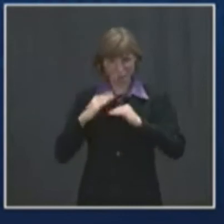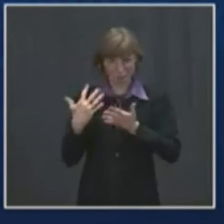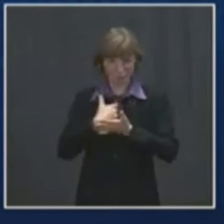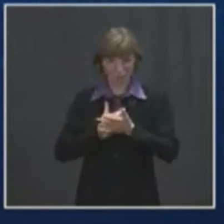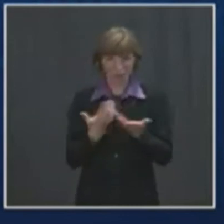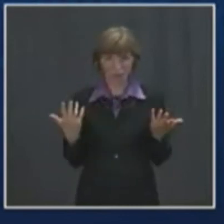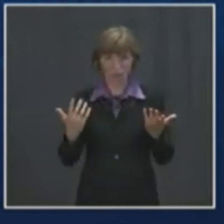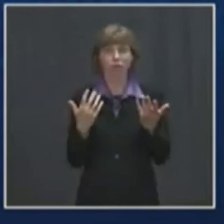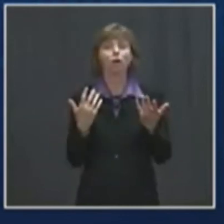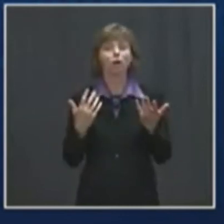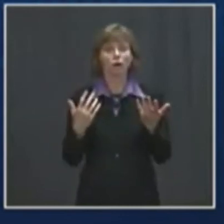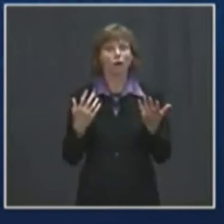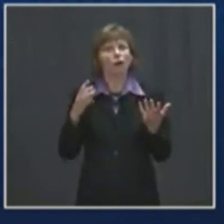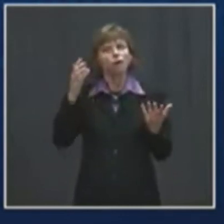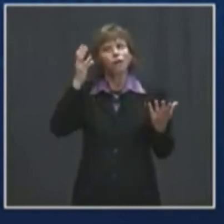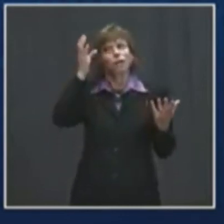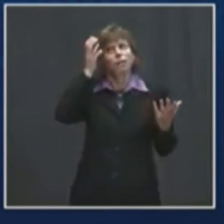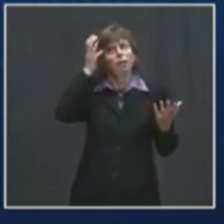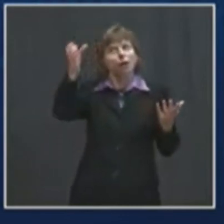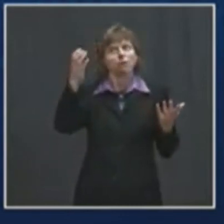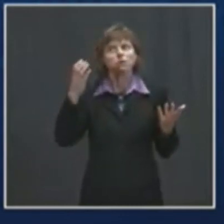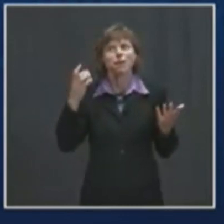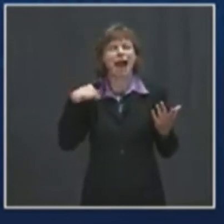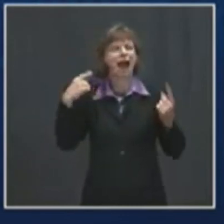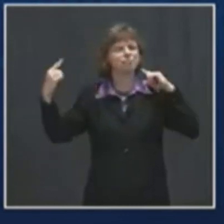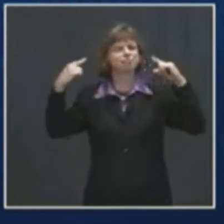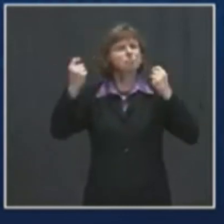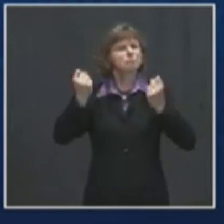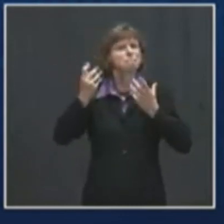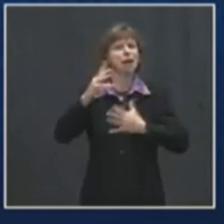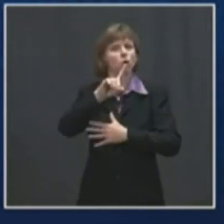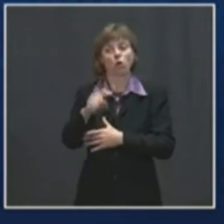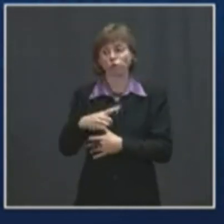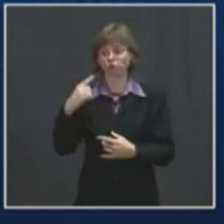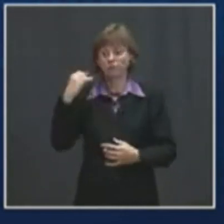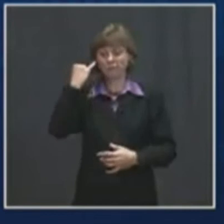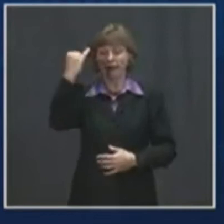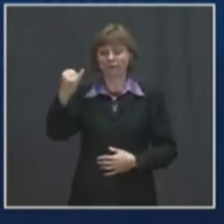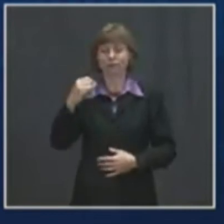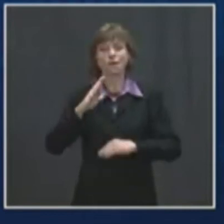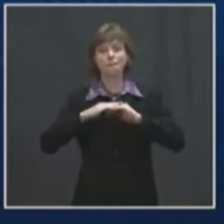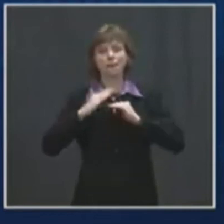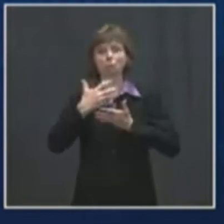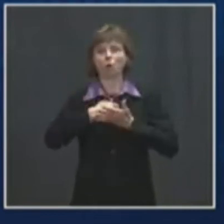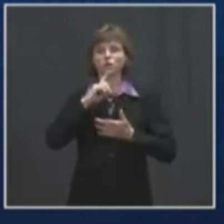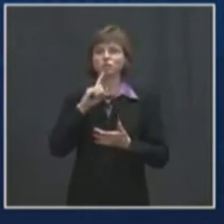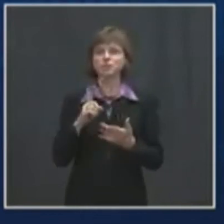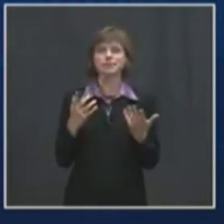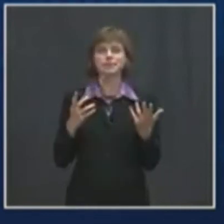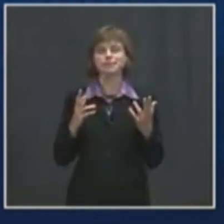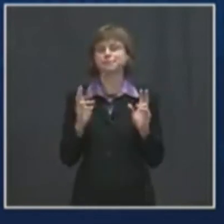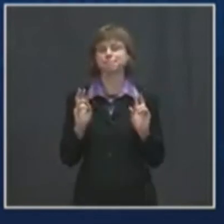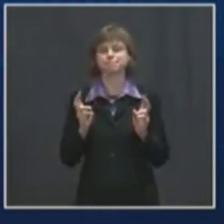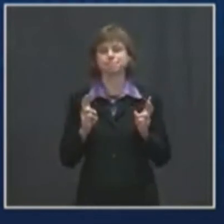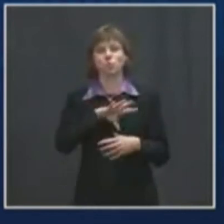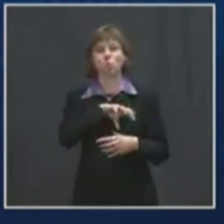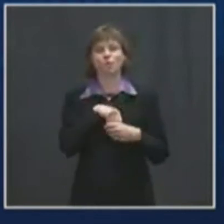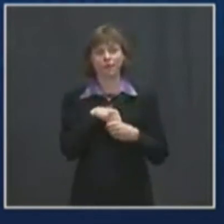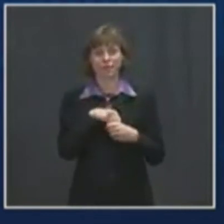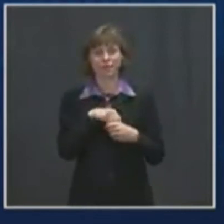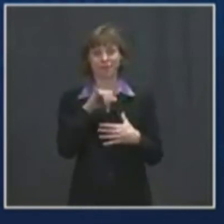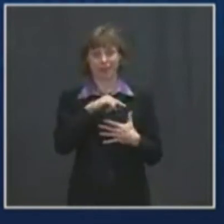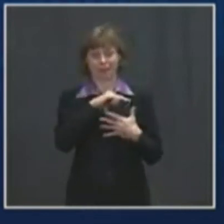idea that somehow, and I've heard this in many questions, this idea that the minimum wage is somehow orthogonal to this package makes